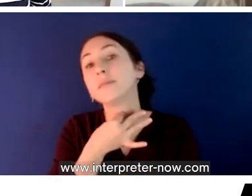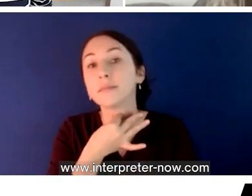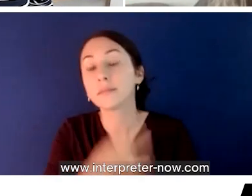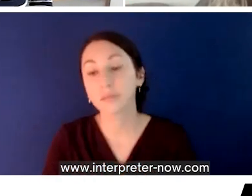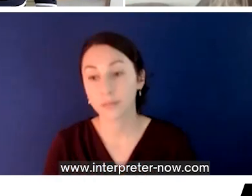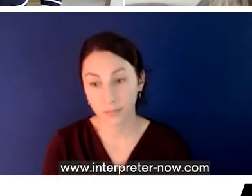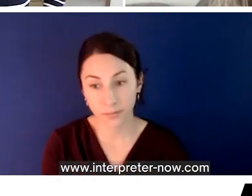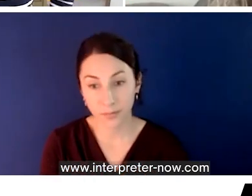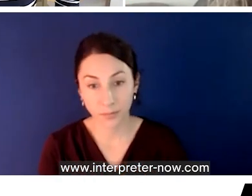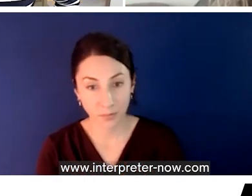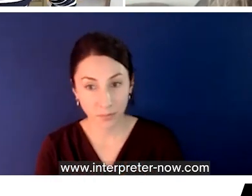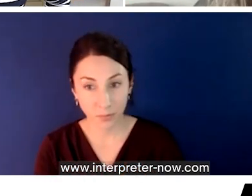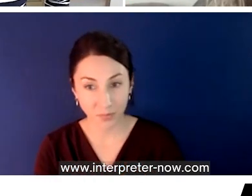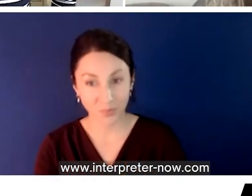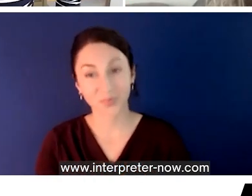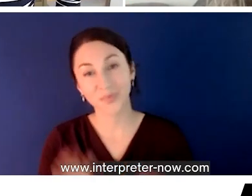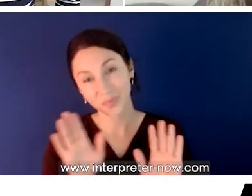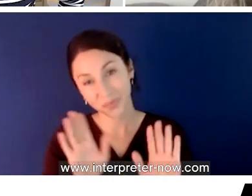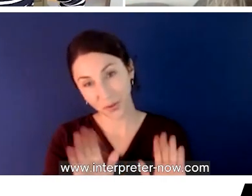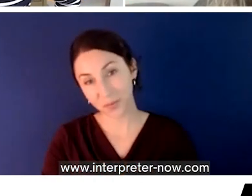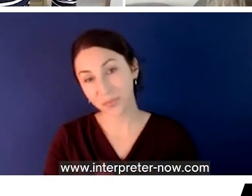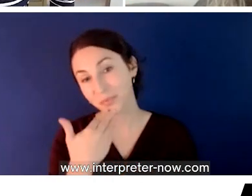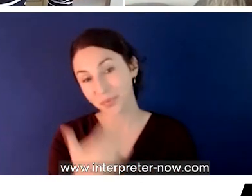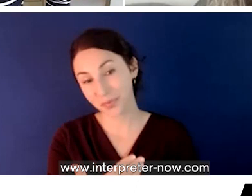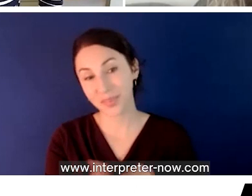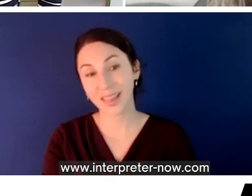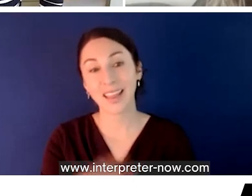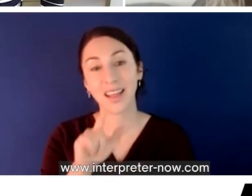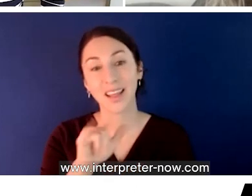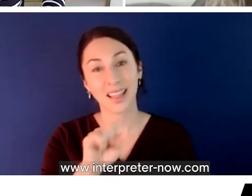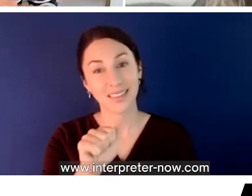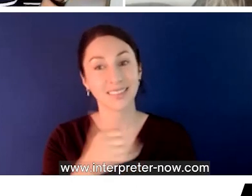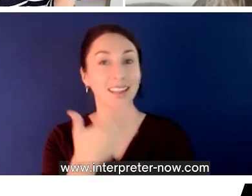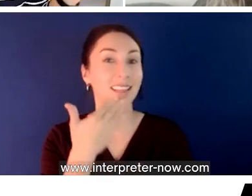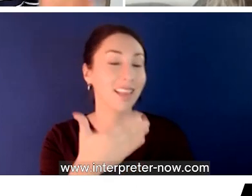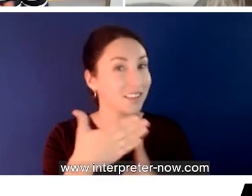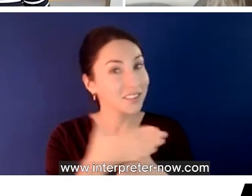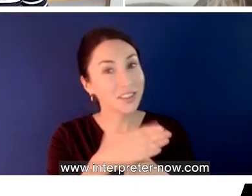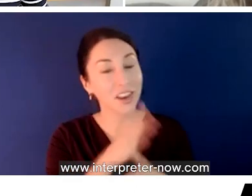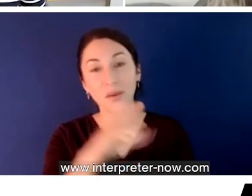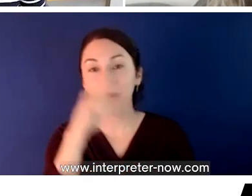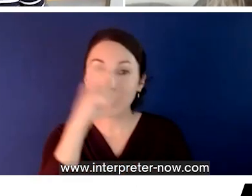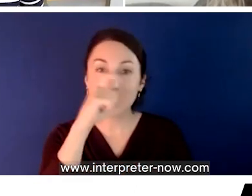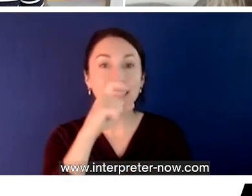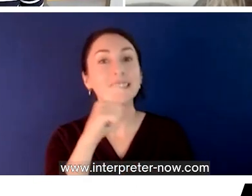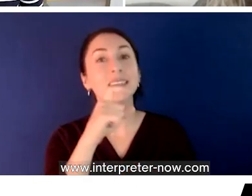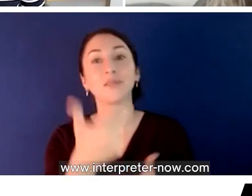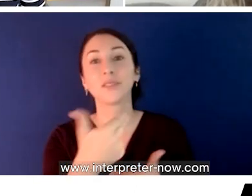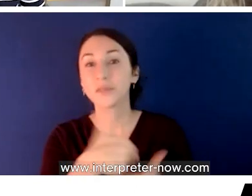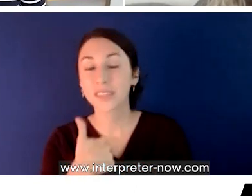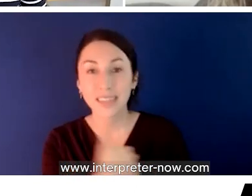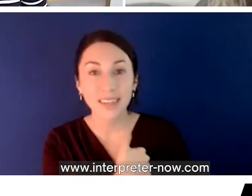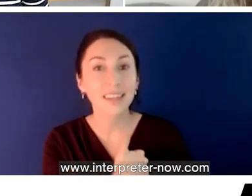too. Hey, thank you, Lisa. Thank you for sharing your wisdom, for being here,